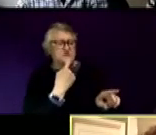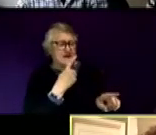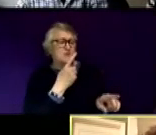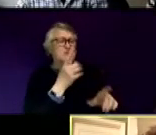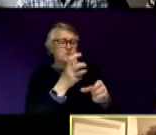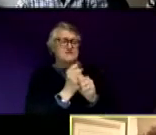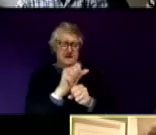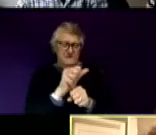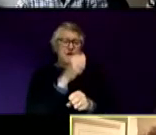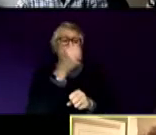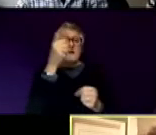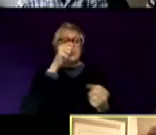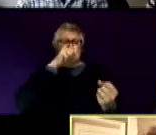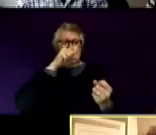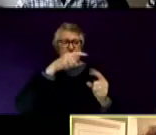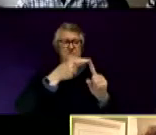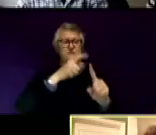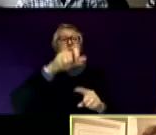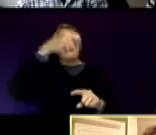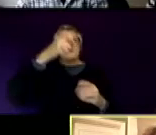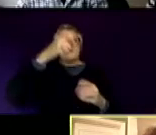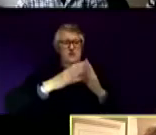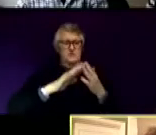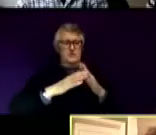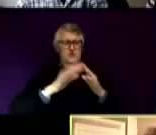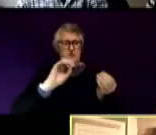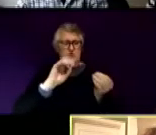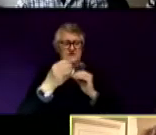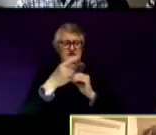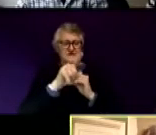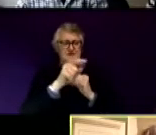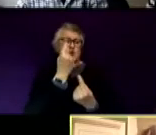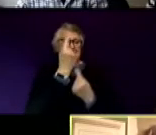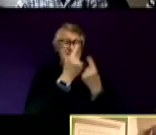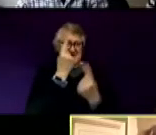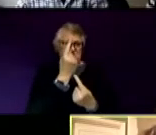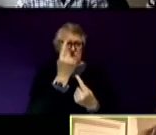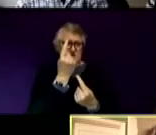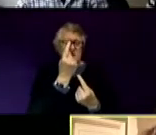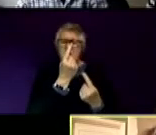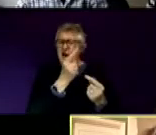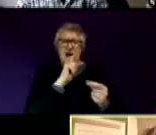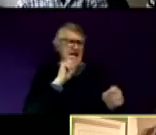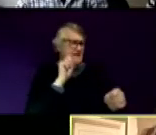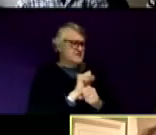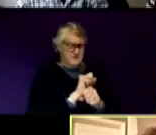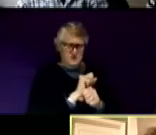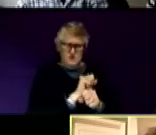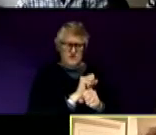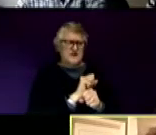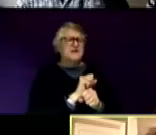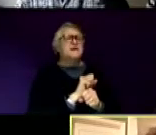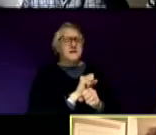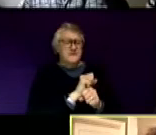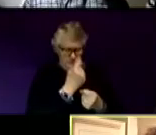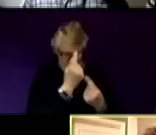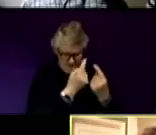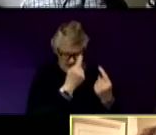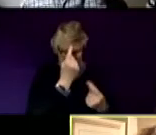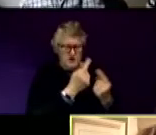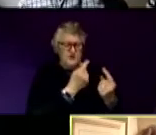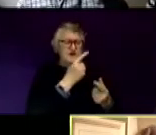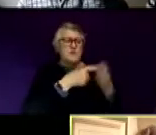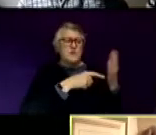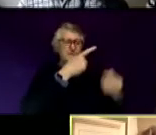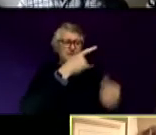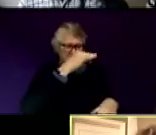other community organizations, and that we're considering absolutely what PCCEP has previously put forth, as well as other